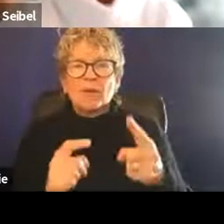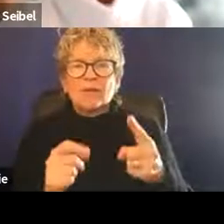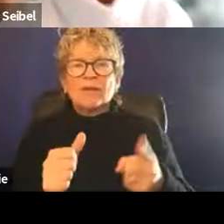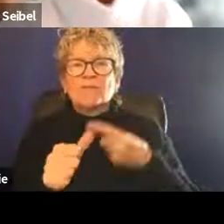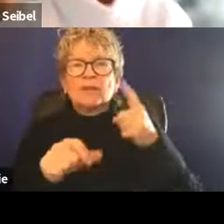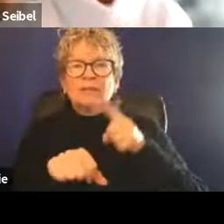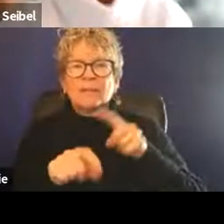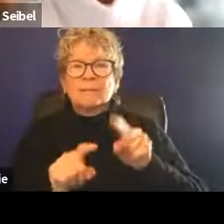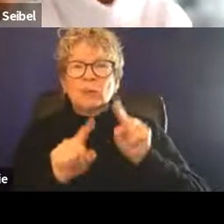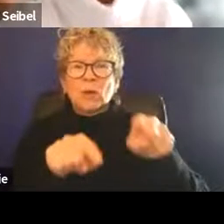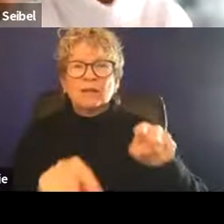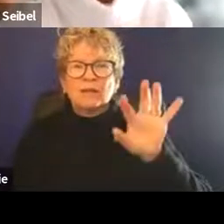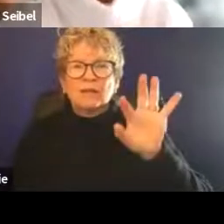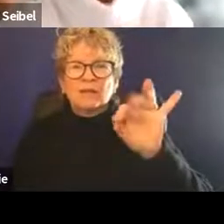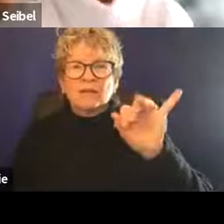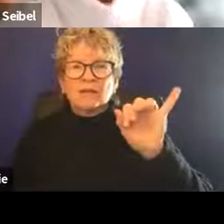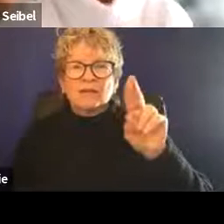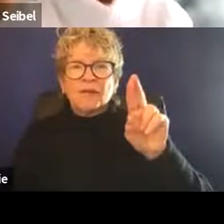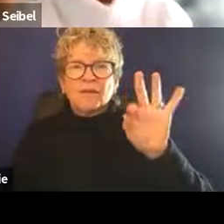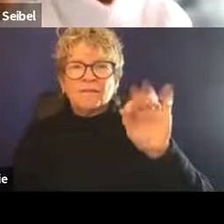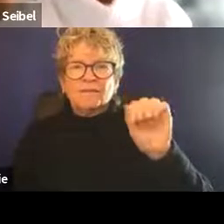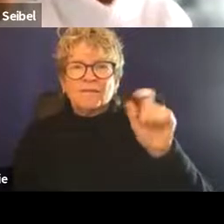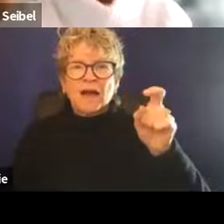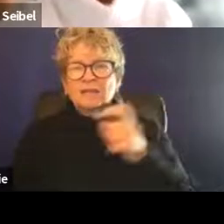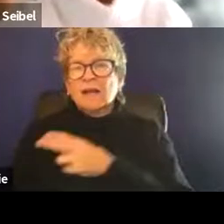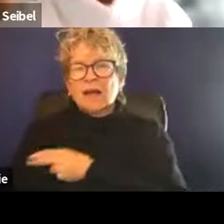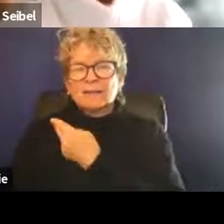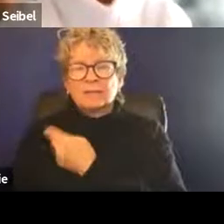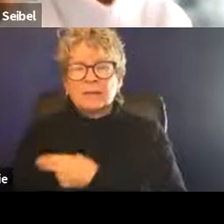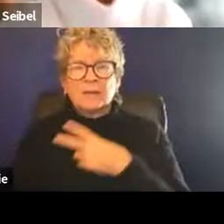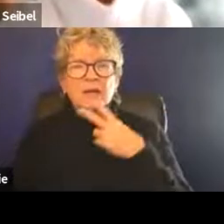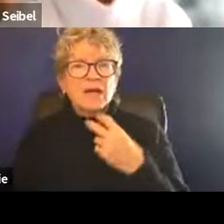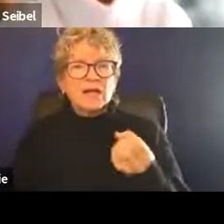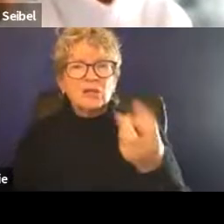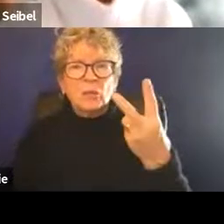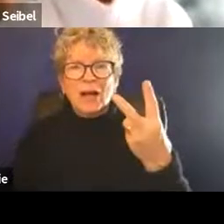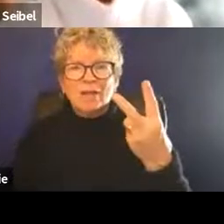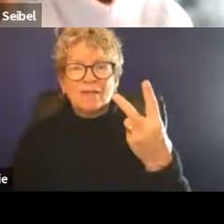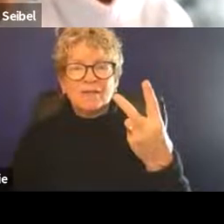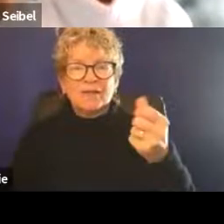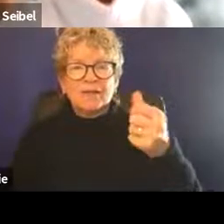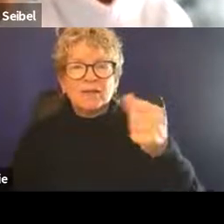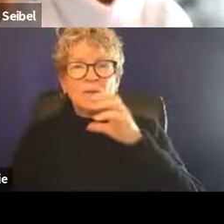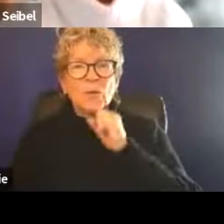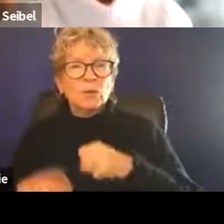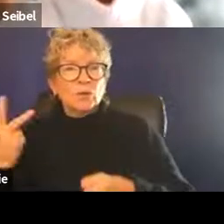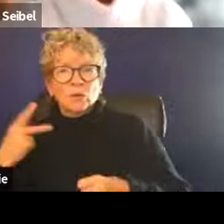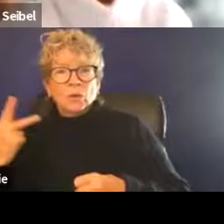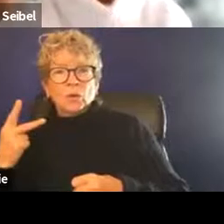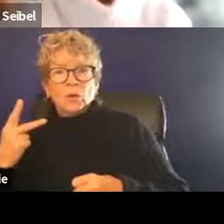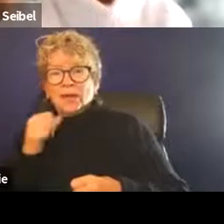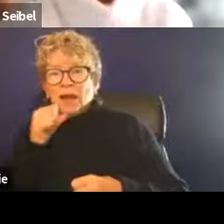Fairfax Hospital. And at 12 years old, unbeknownst to her dad and I, she had over